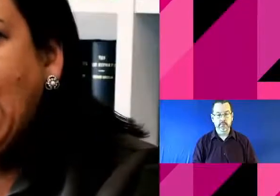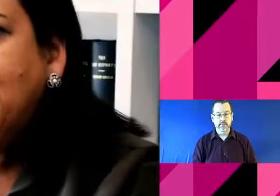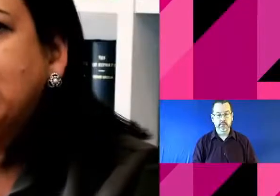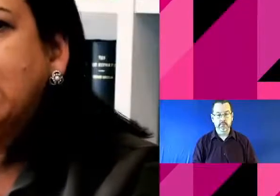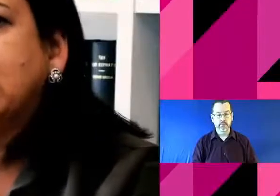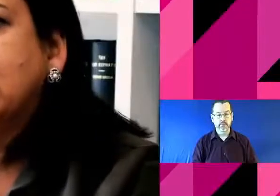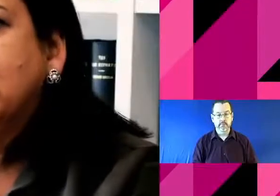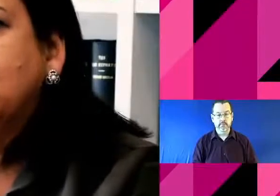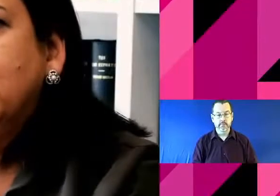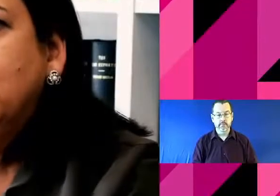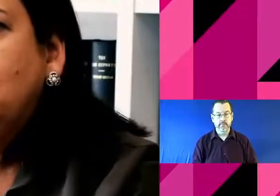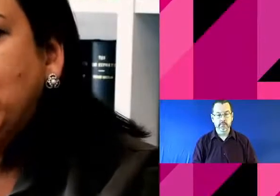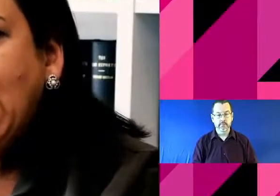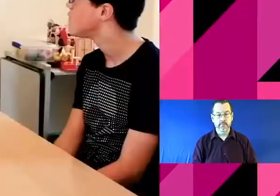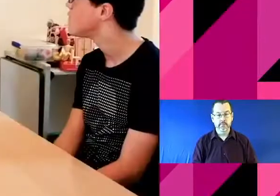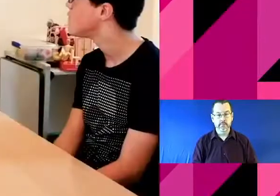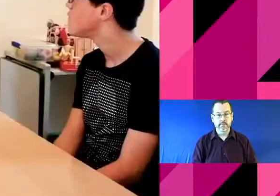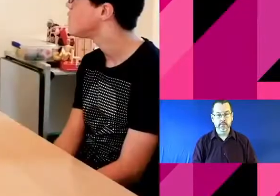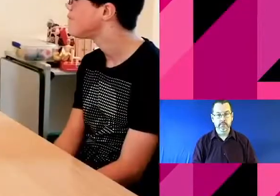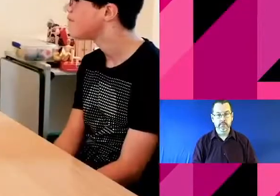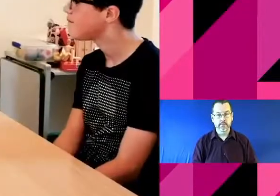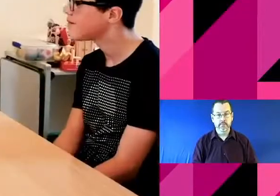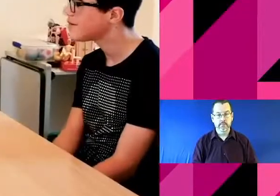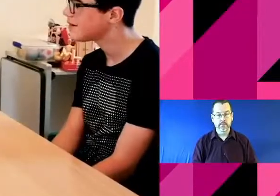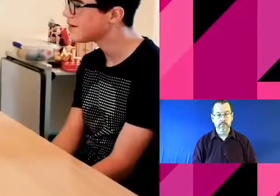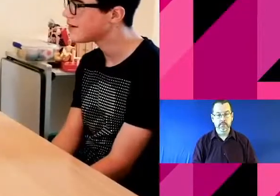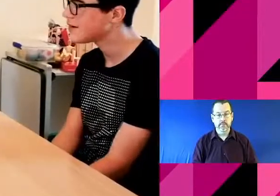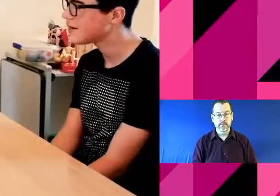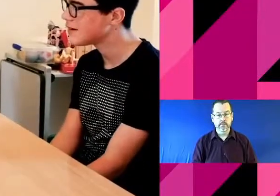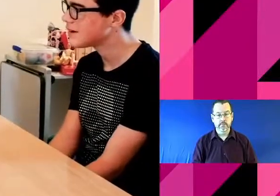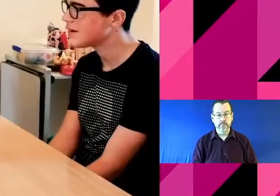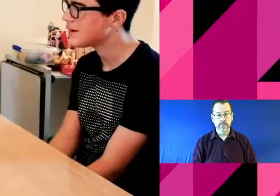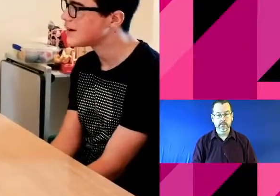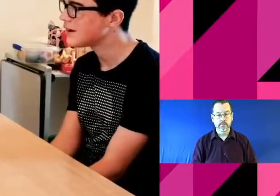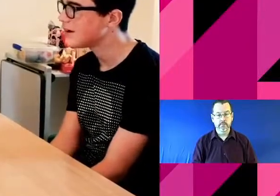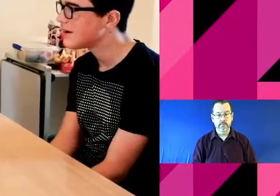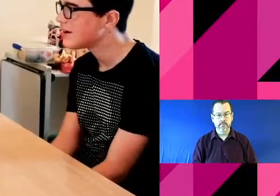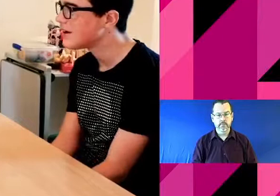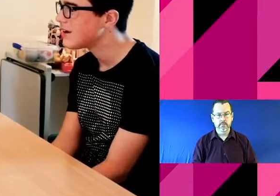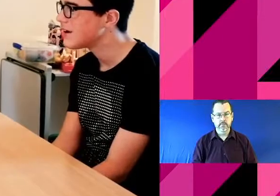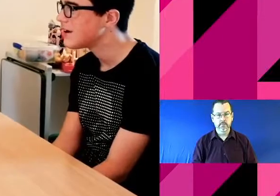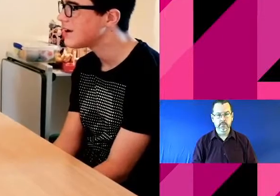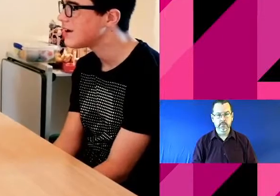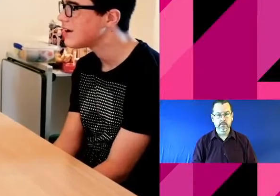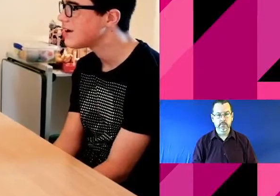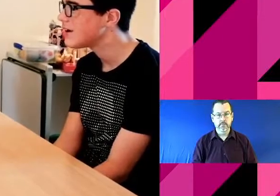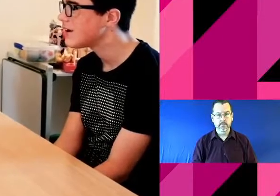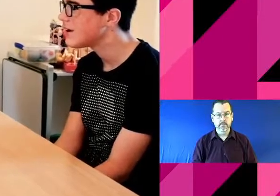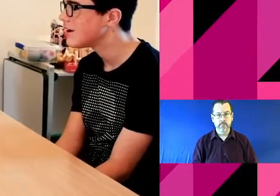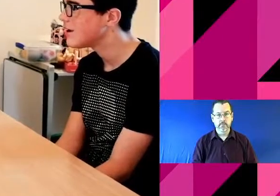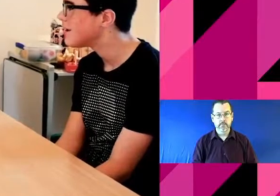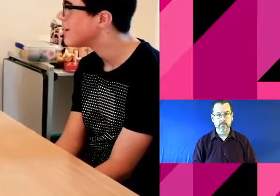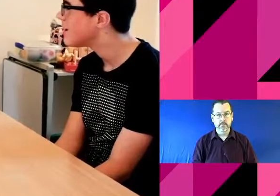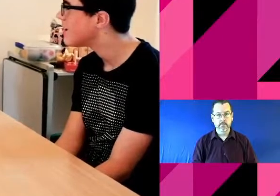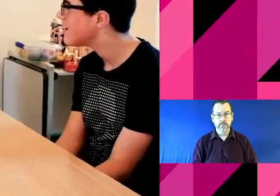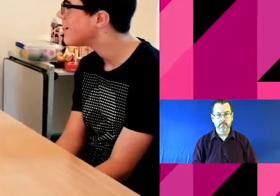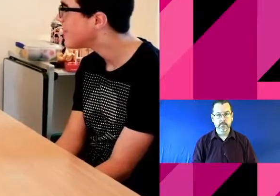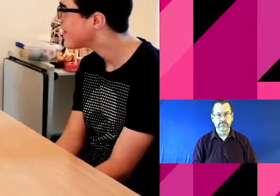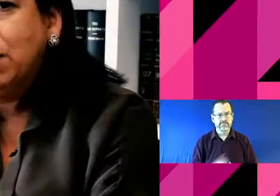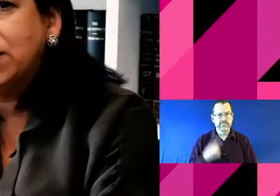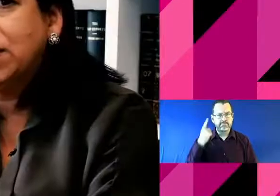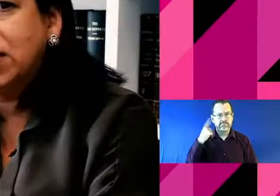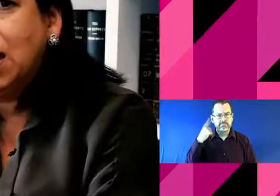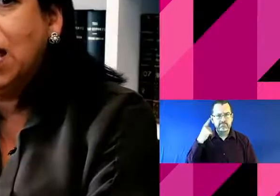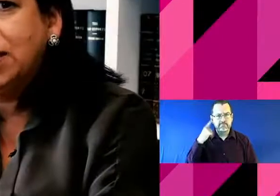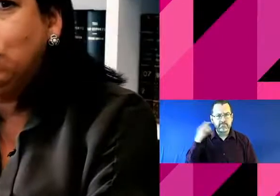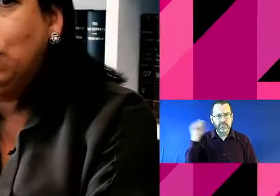Knowing that we have a system where we have skilled individuals who can help us understand what the most